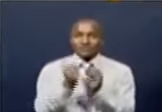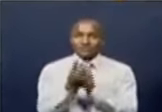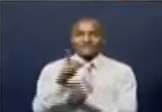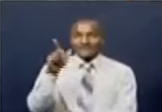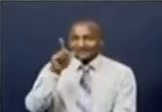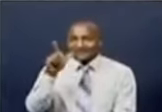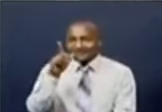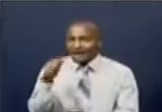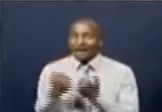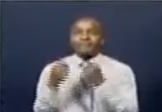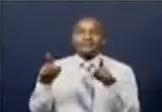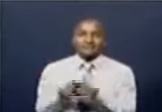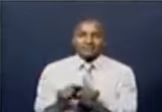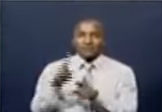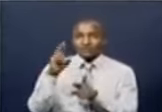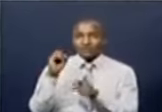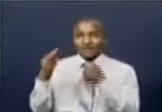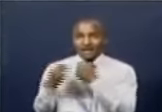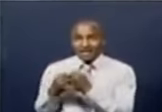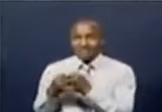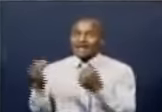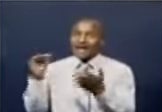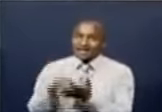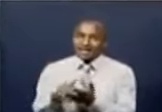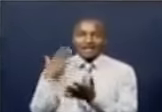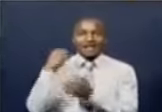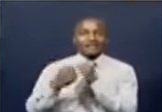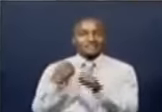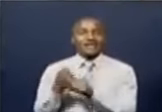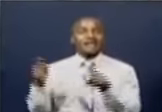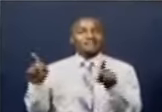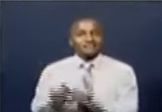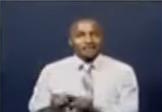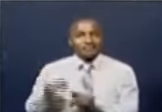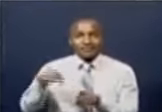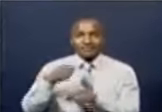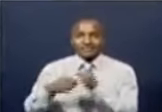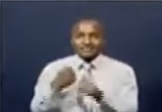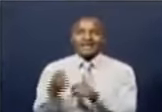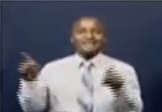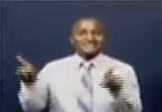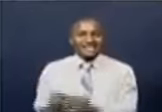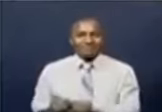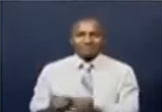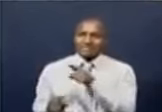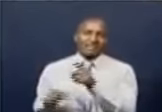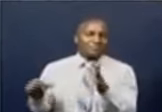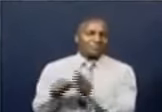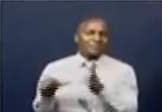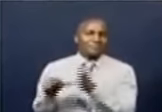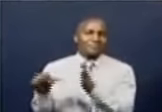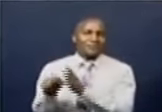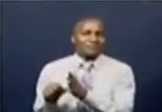London Olympics. Mm-hmm. It happened in 2008. It happened last year as well. It's happening this year as well. So this is a chronic problem that we are there to live